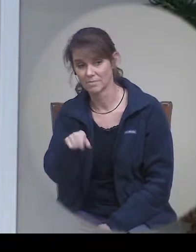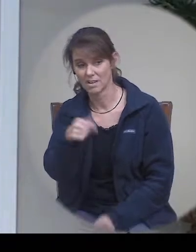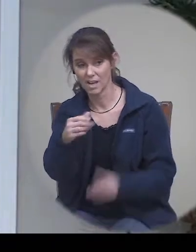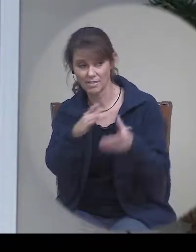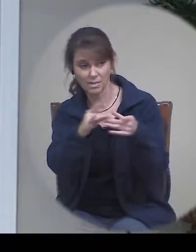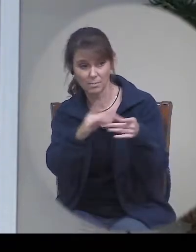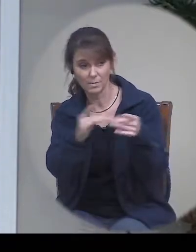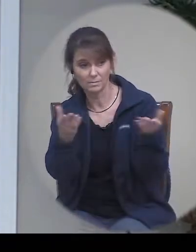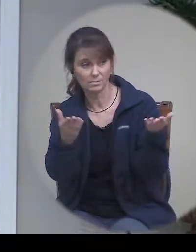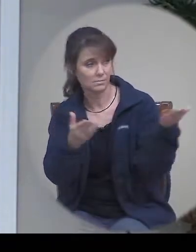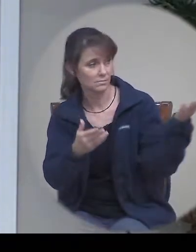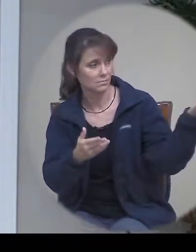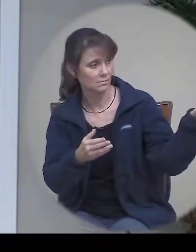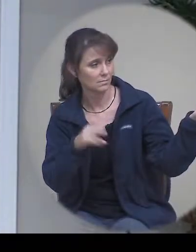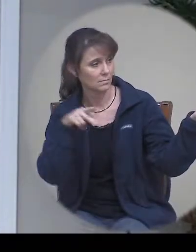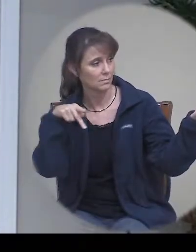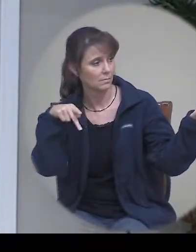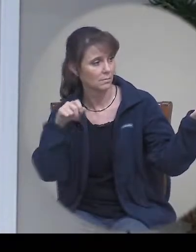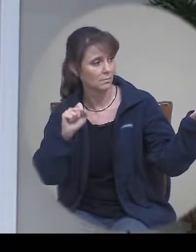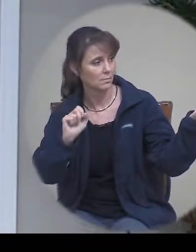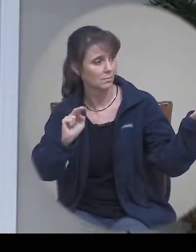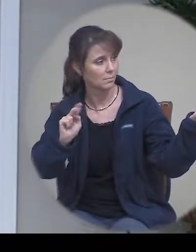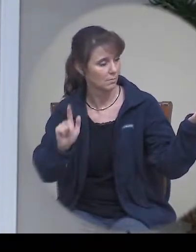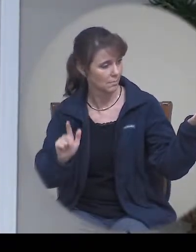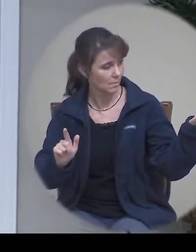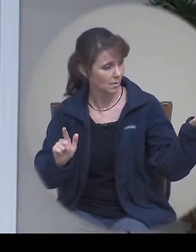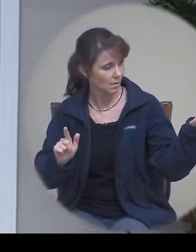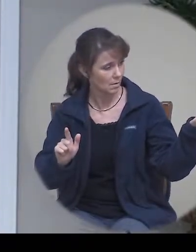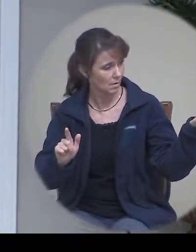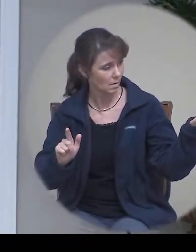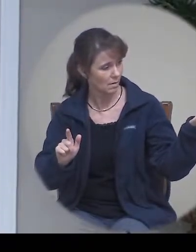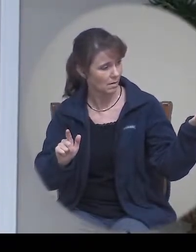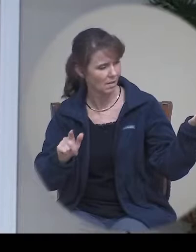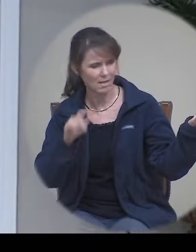You have something, Paul? It makes you wonder,